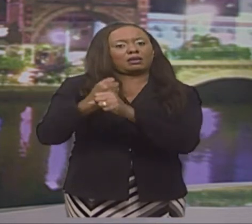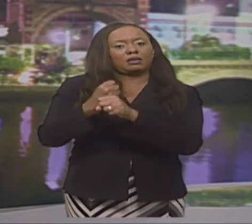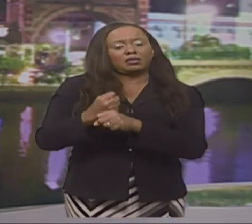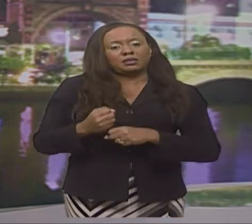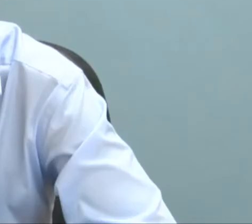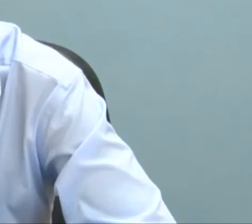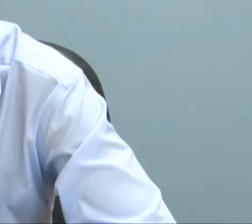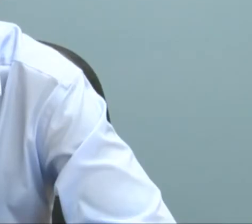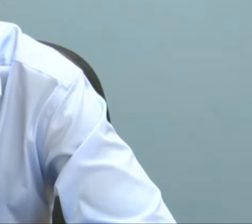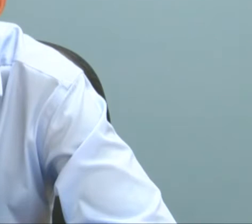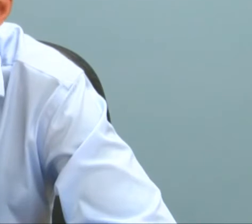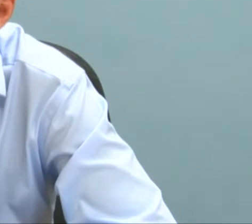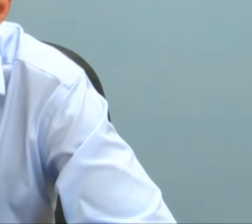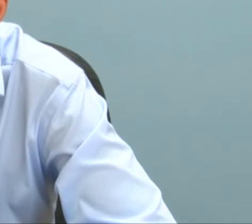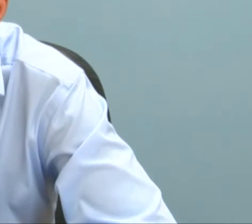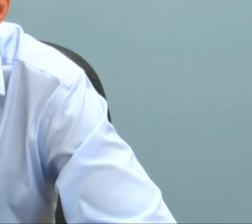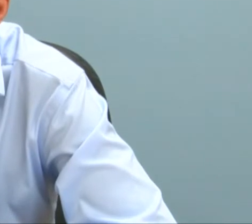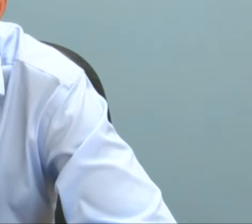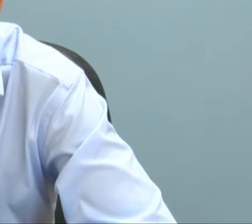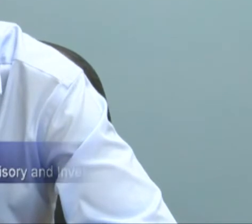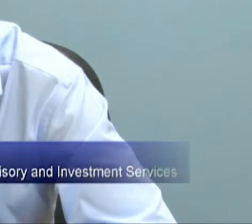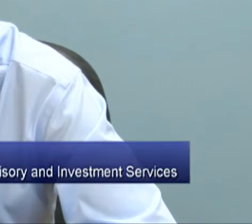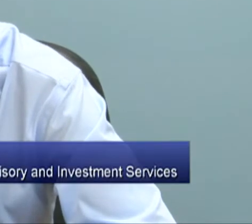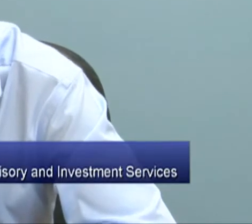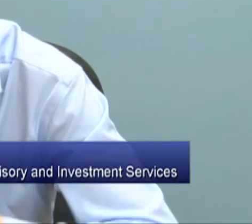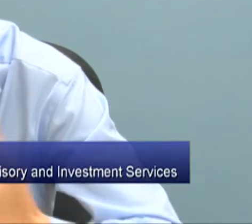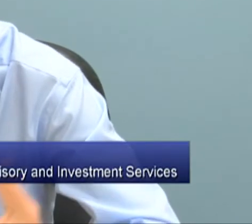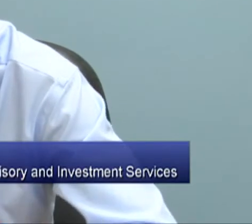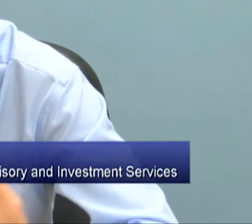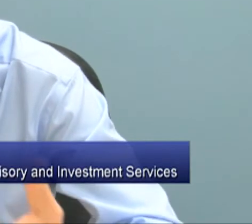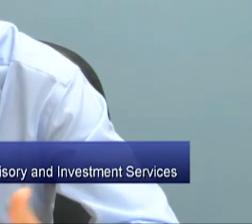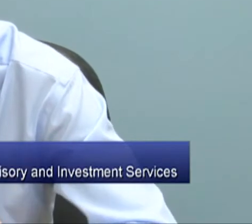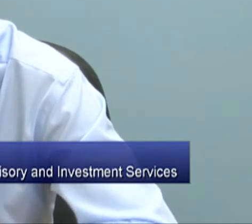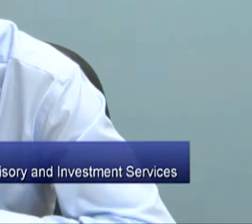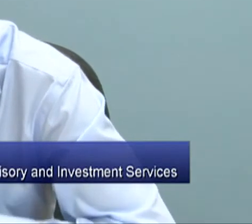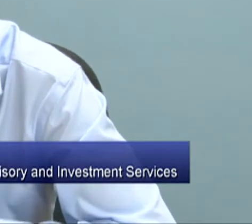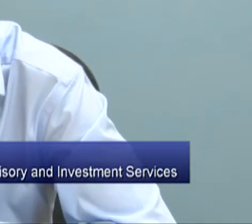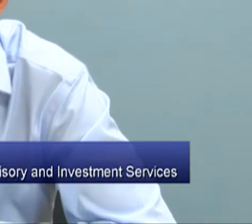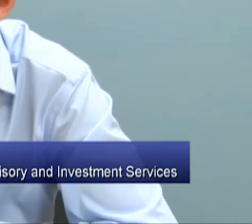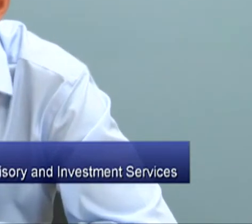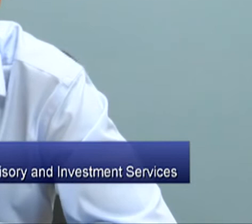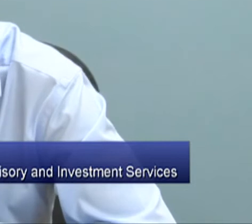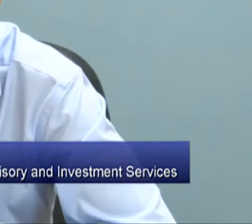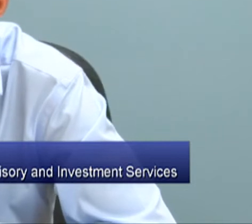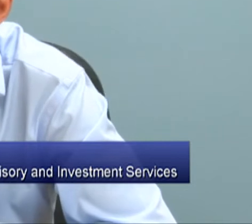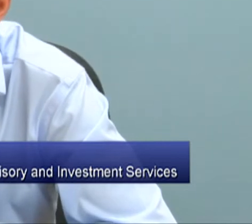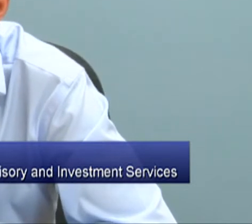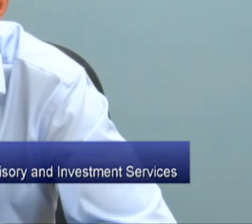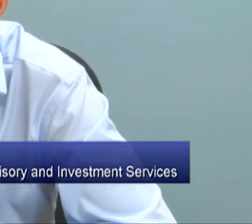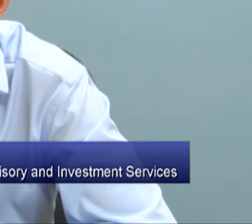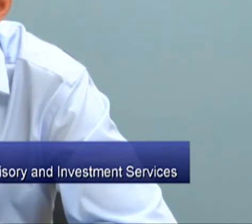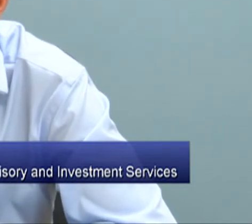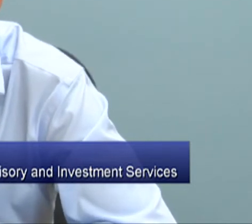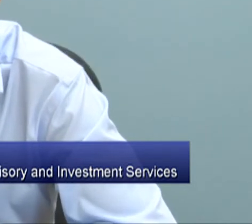As you know, when interest rates start to rise, that's good for the future because you can now earn a bit more on your bond investments. But